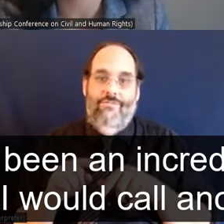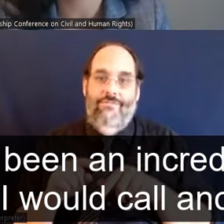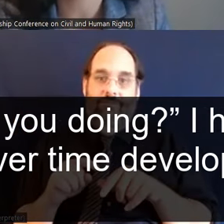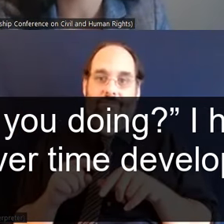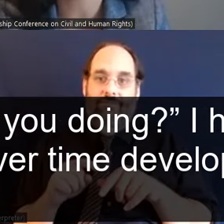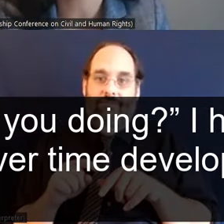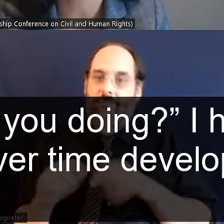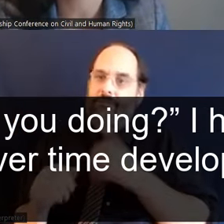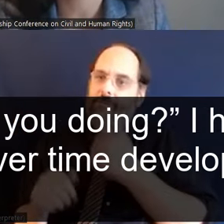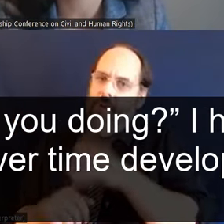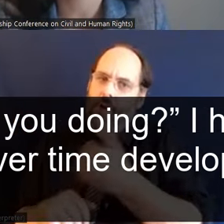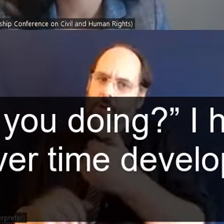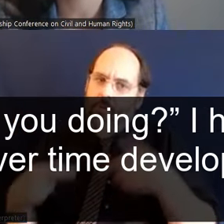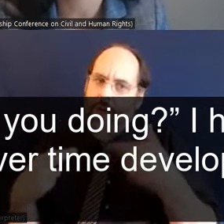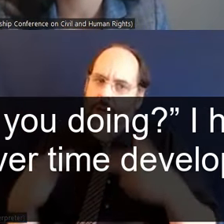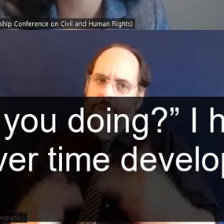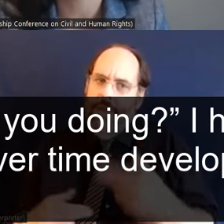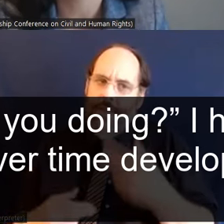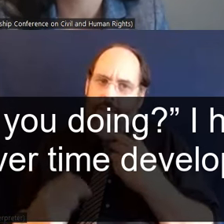another rabbi and say, what did you do?